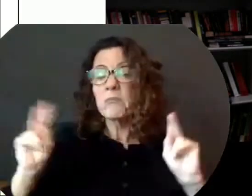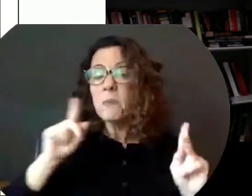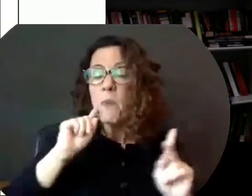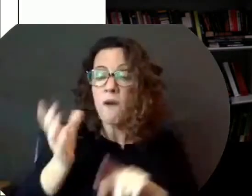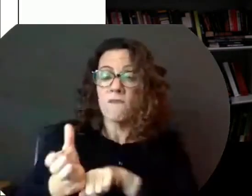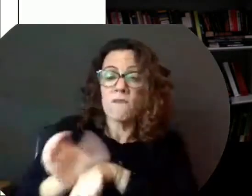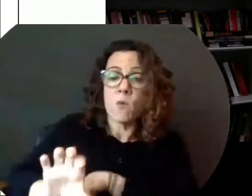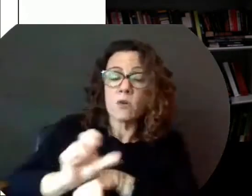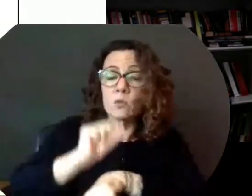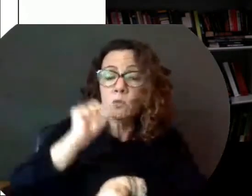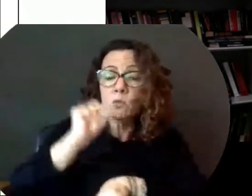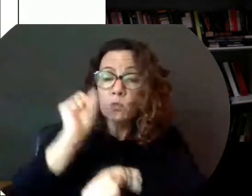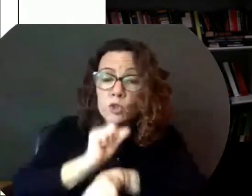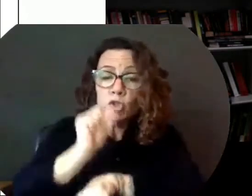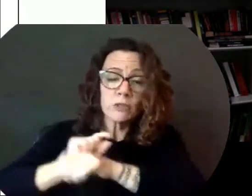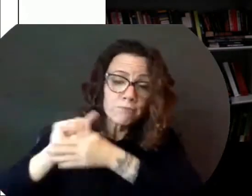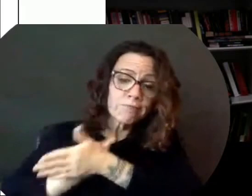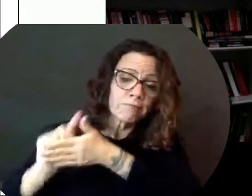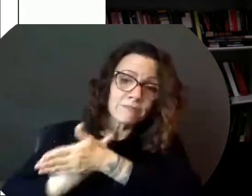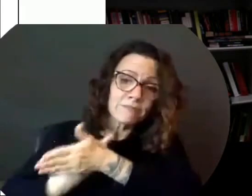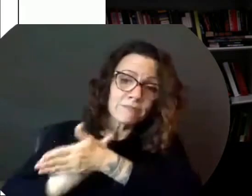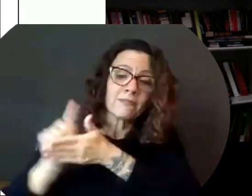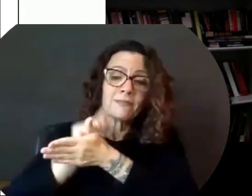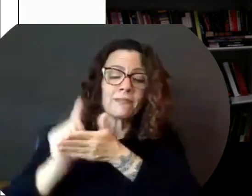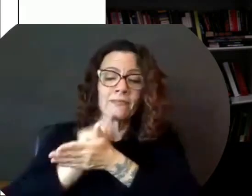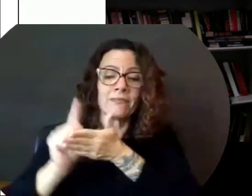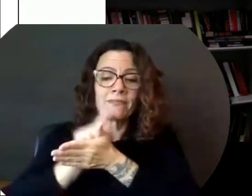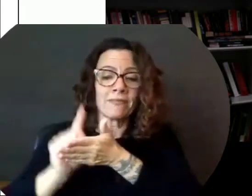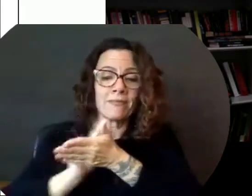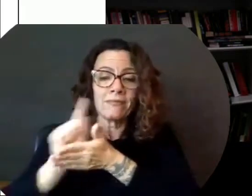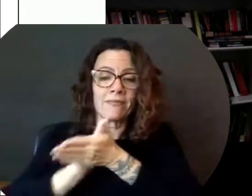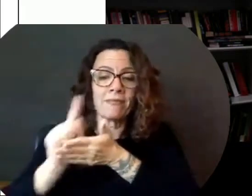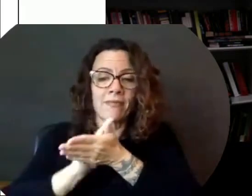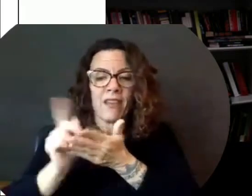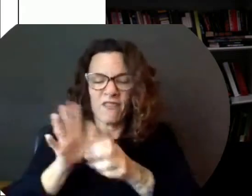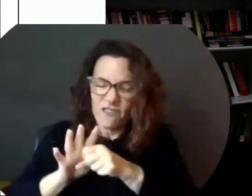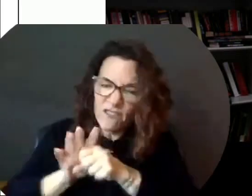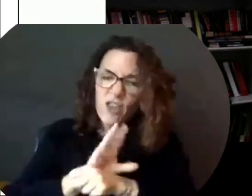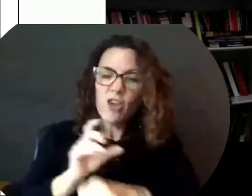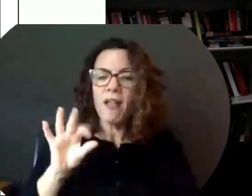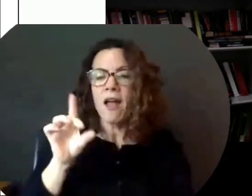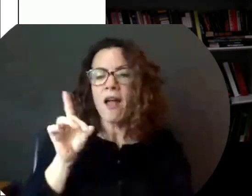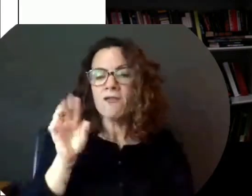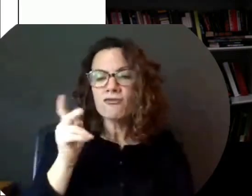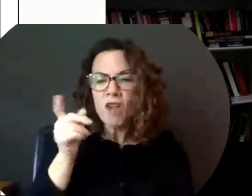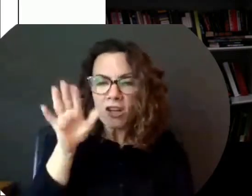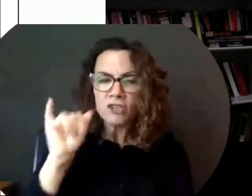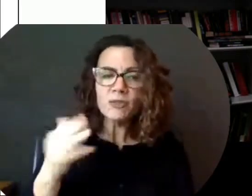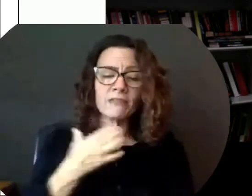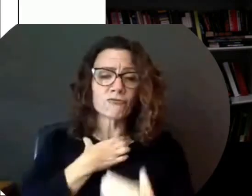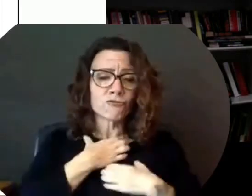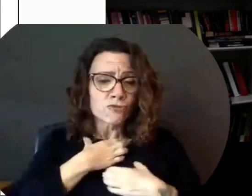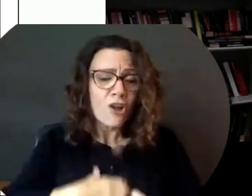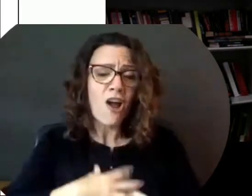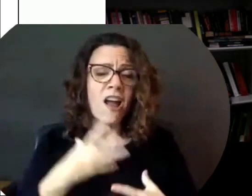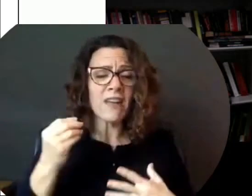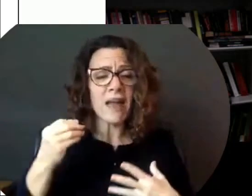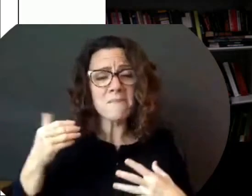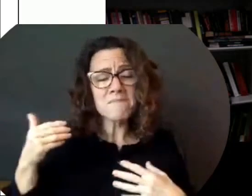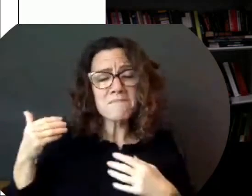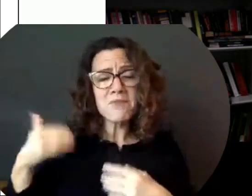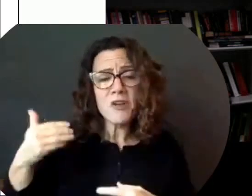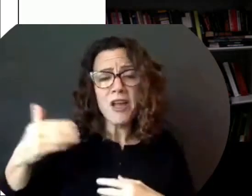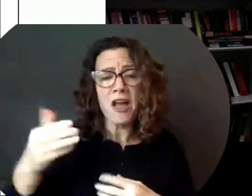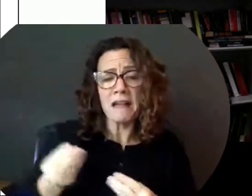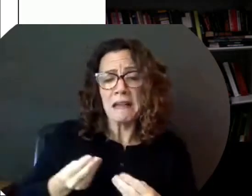drudgery, hours full of drudgery, and starve, but also periodically given a feast, again, to enhance the